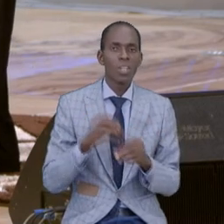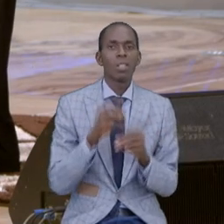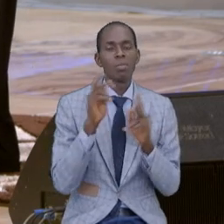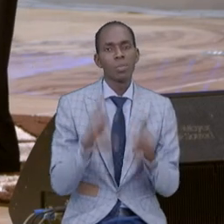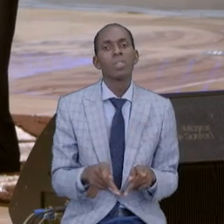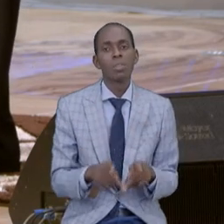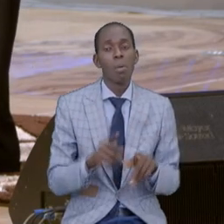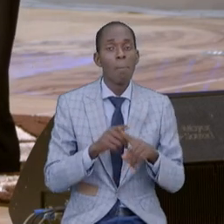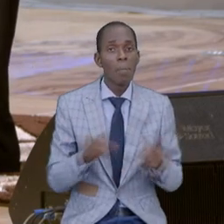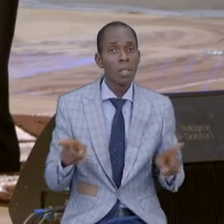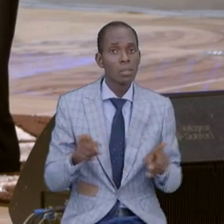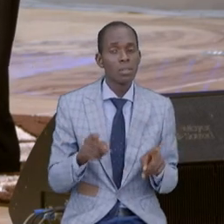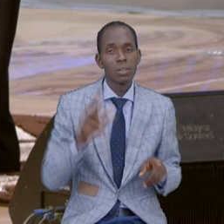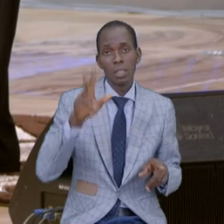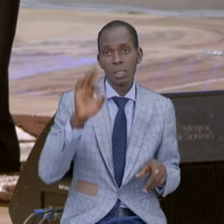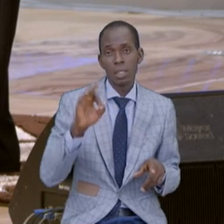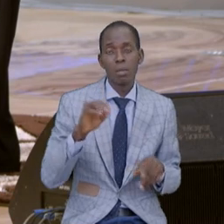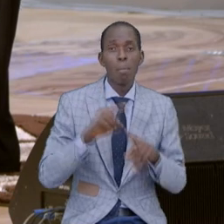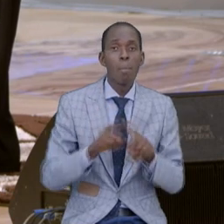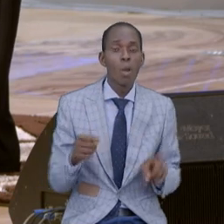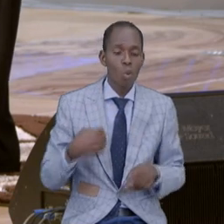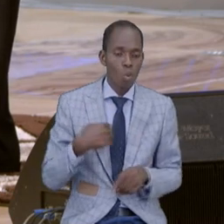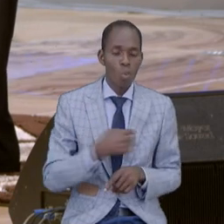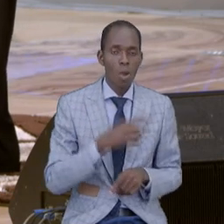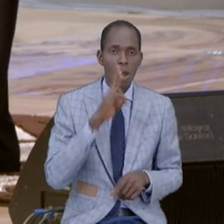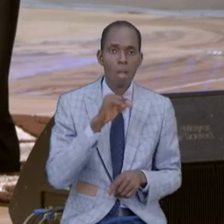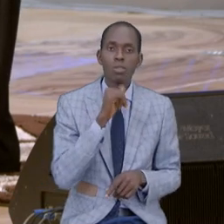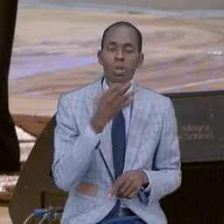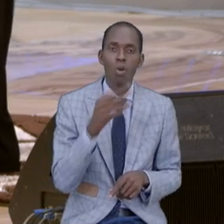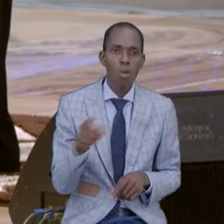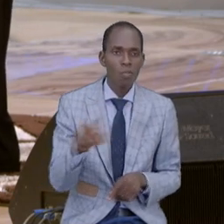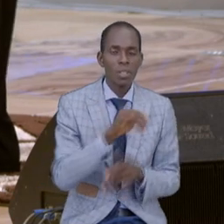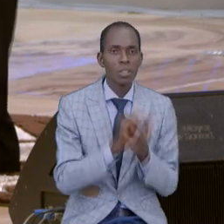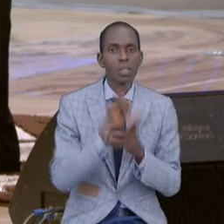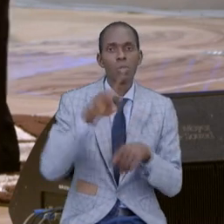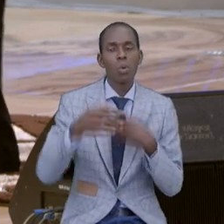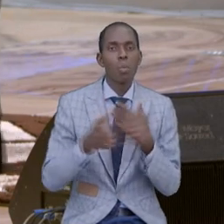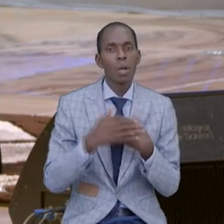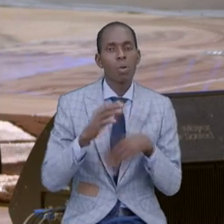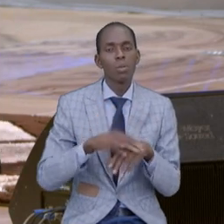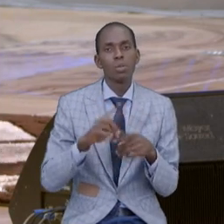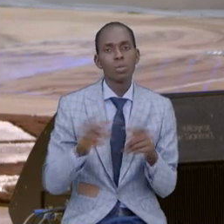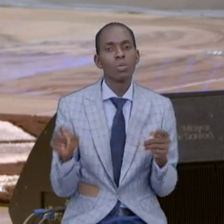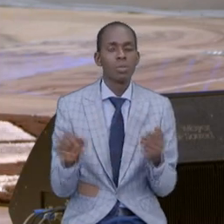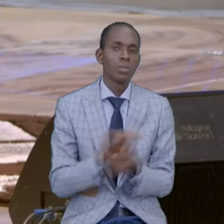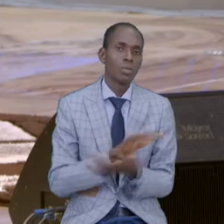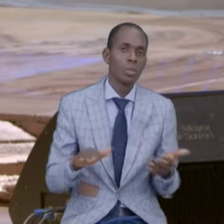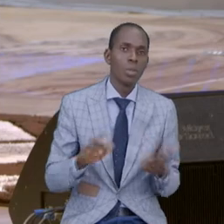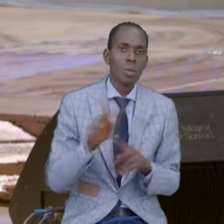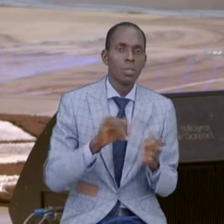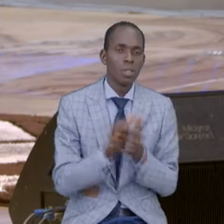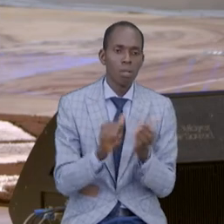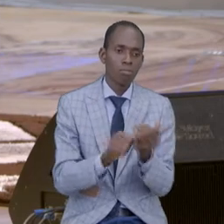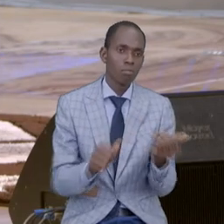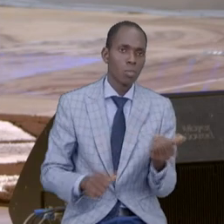but we are not of them who draw back unto perdition. Those who draw back from